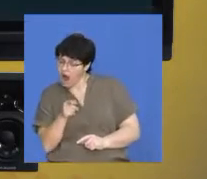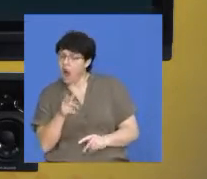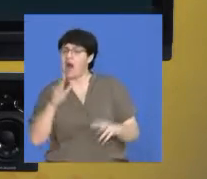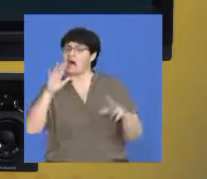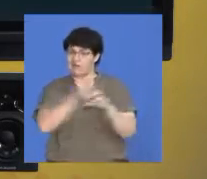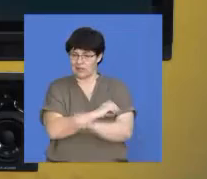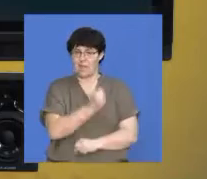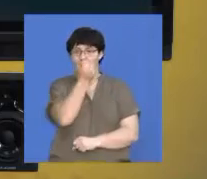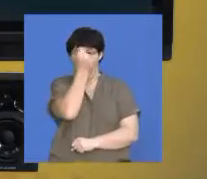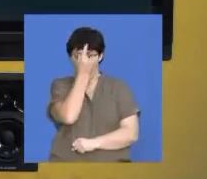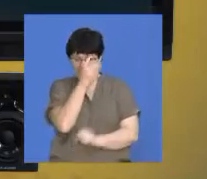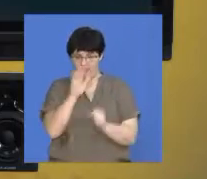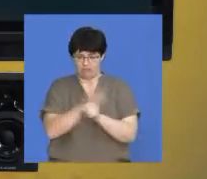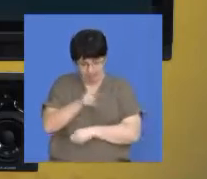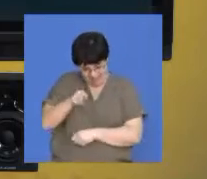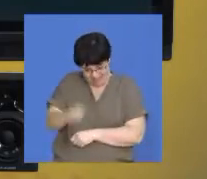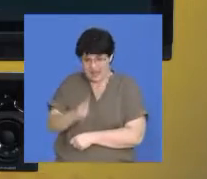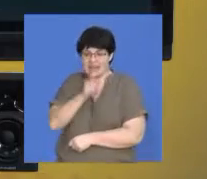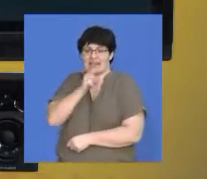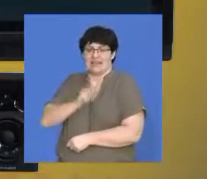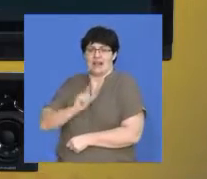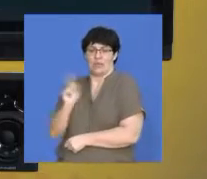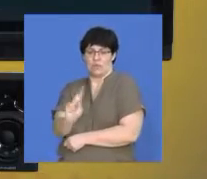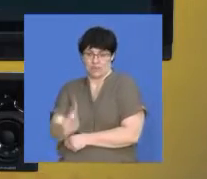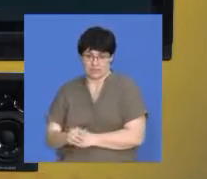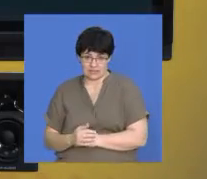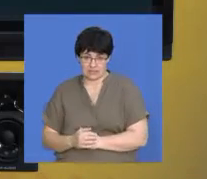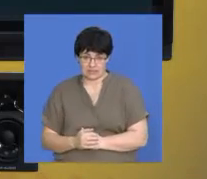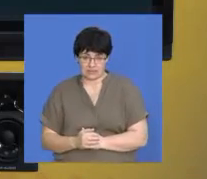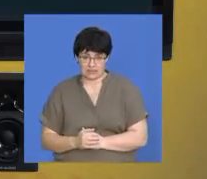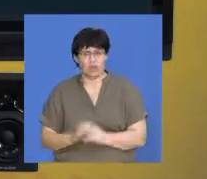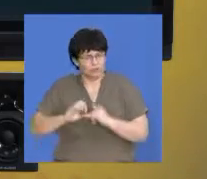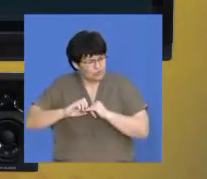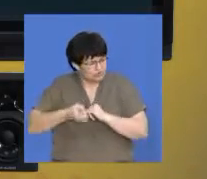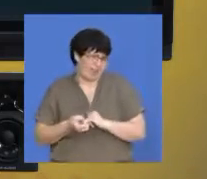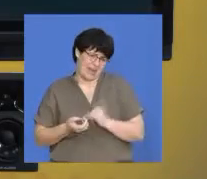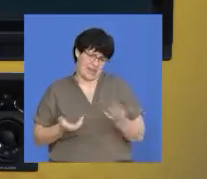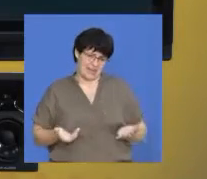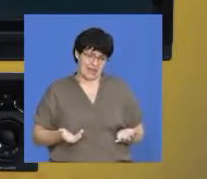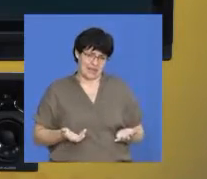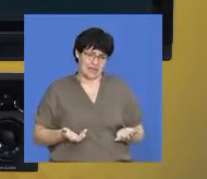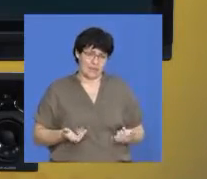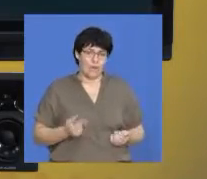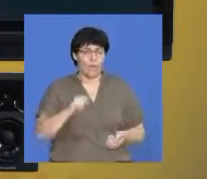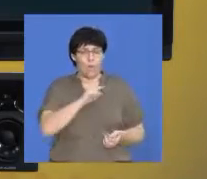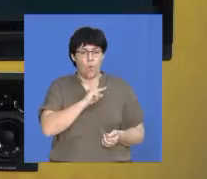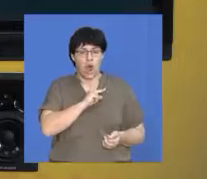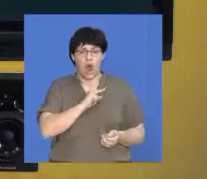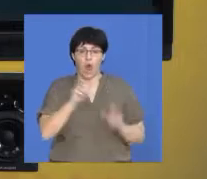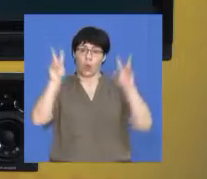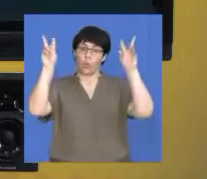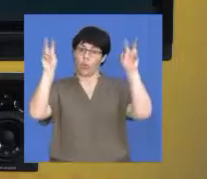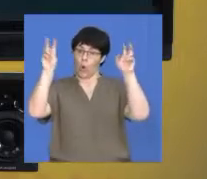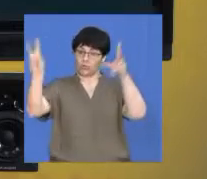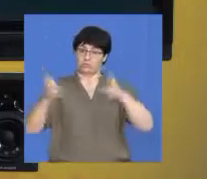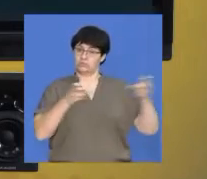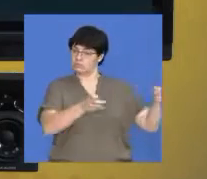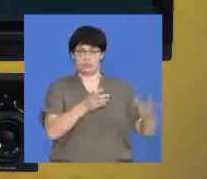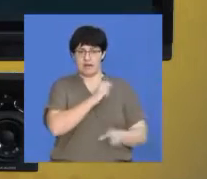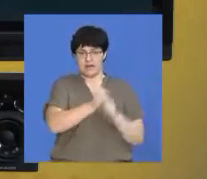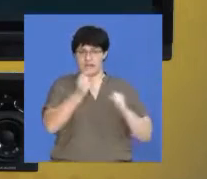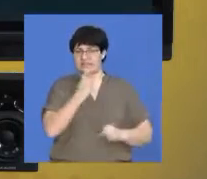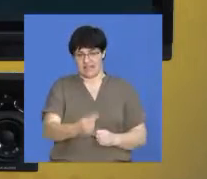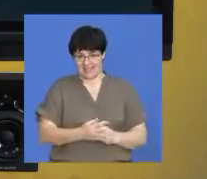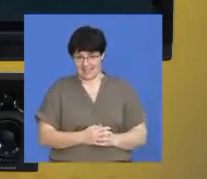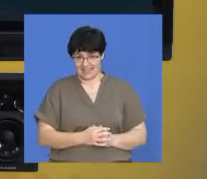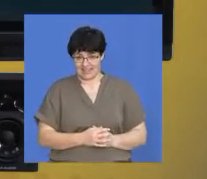have understood what the source is saying. Try to do that because you are not asked to quote. The instruction